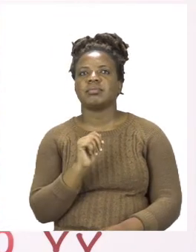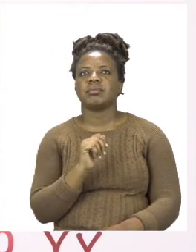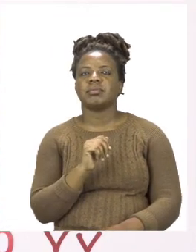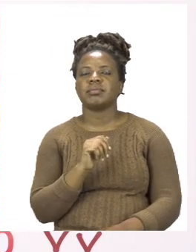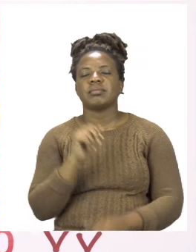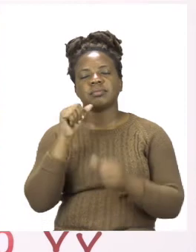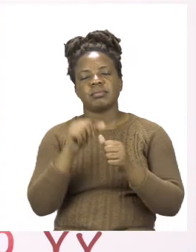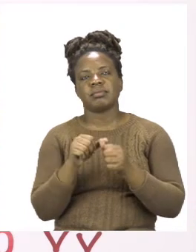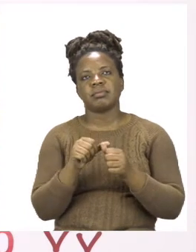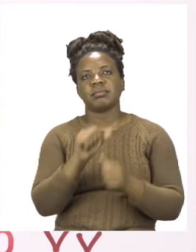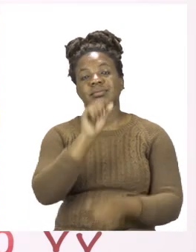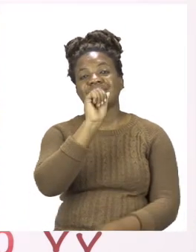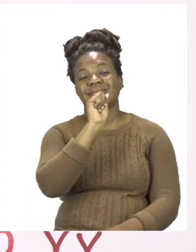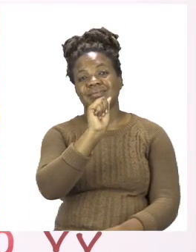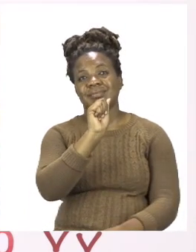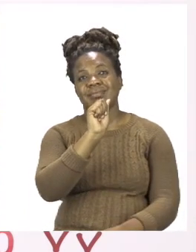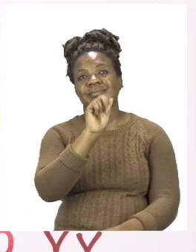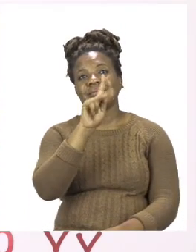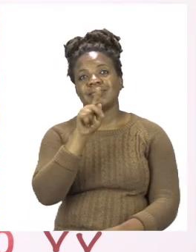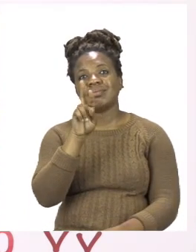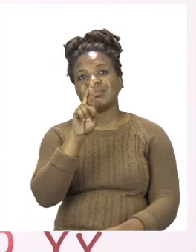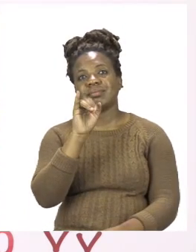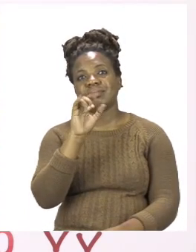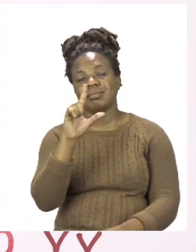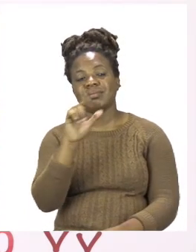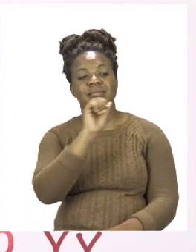letter A for the word April.